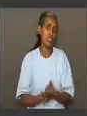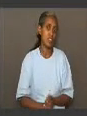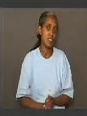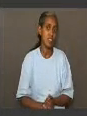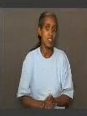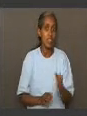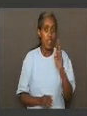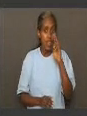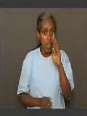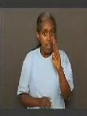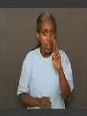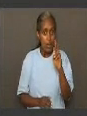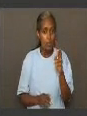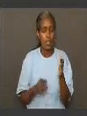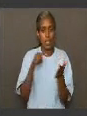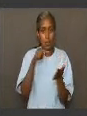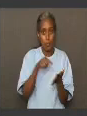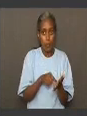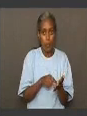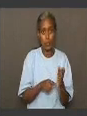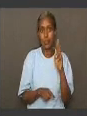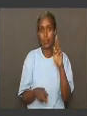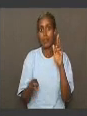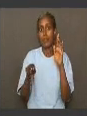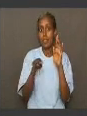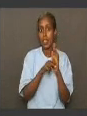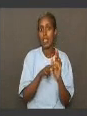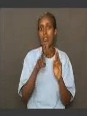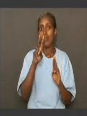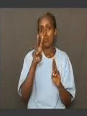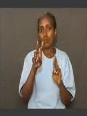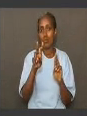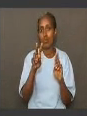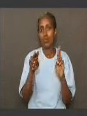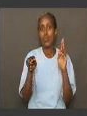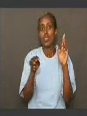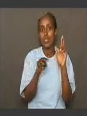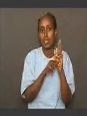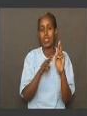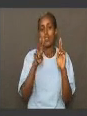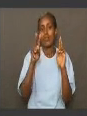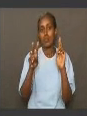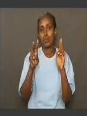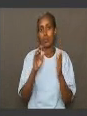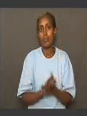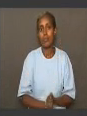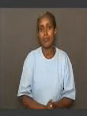Let R be a point at -2, -2.